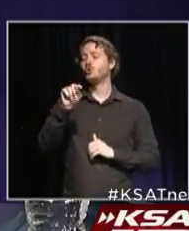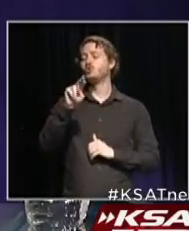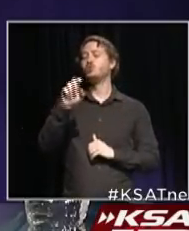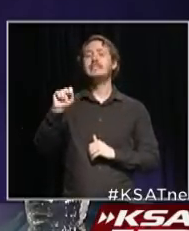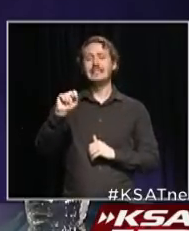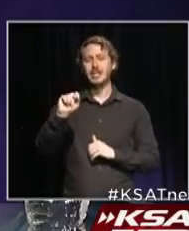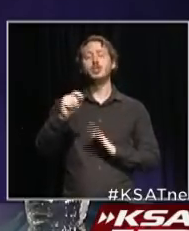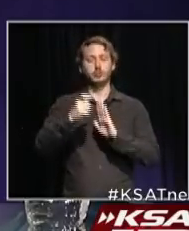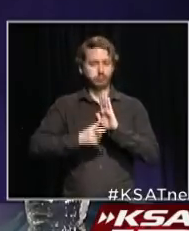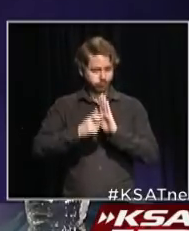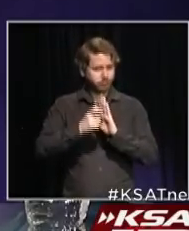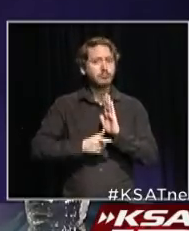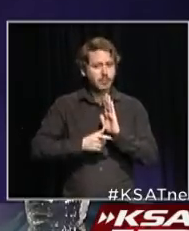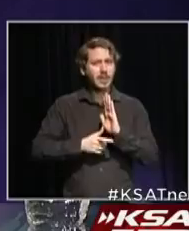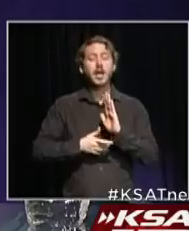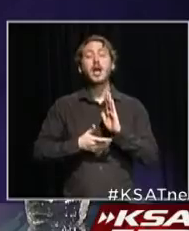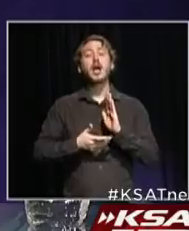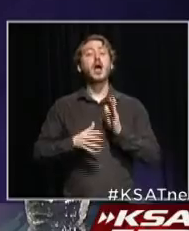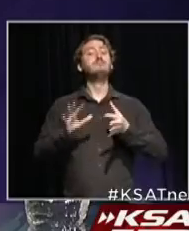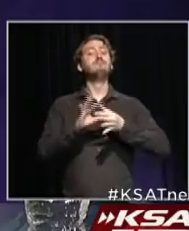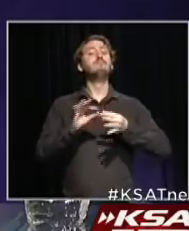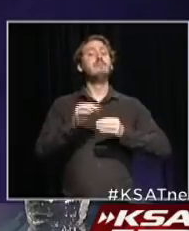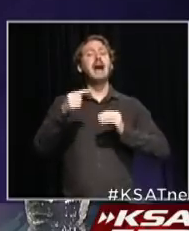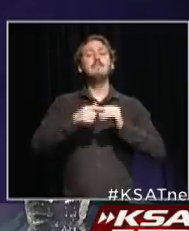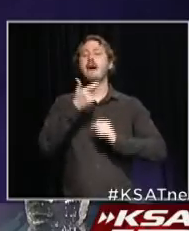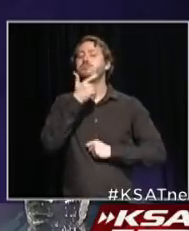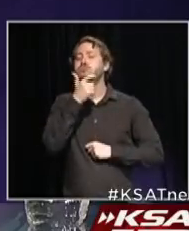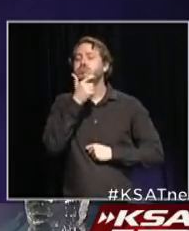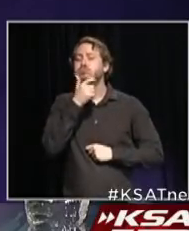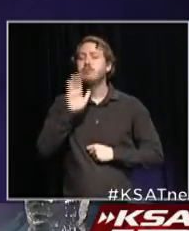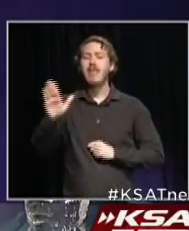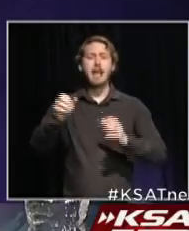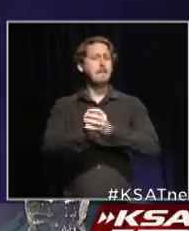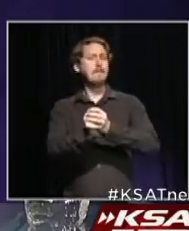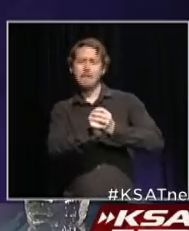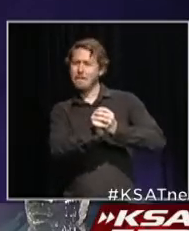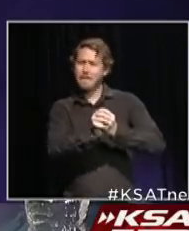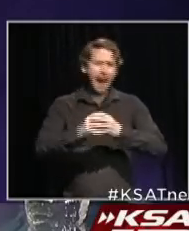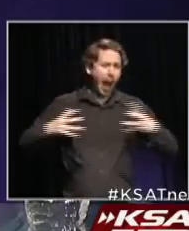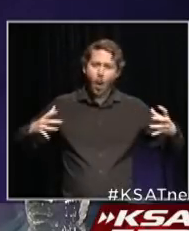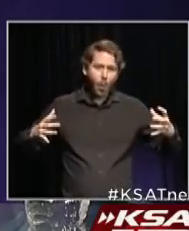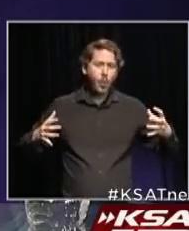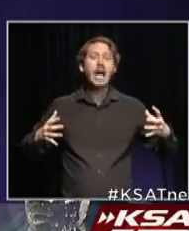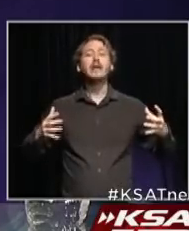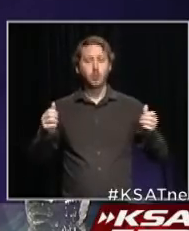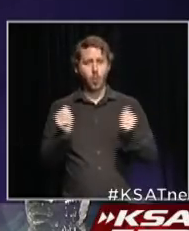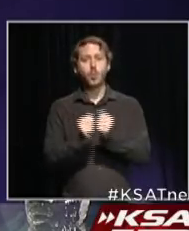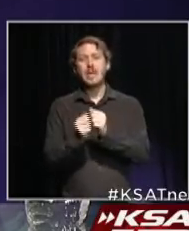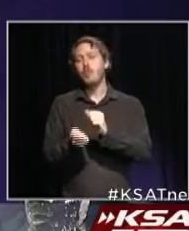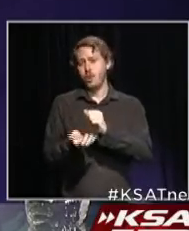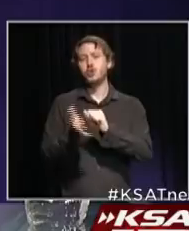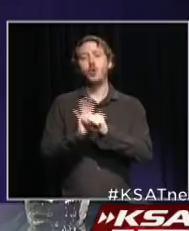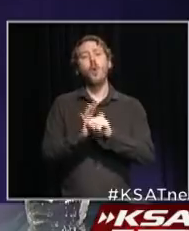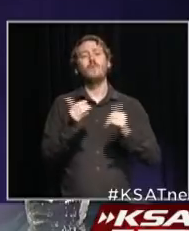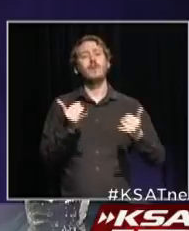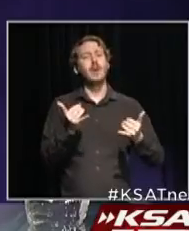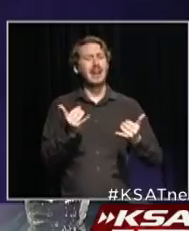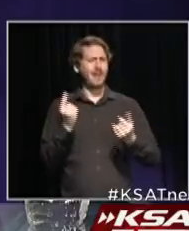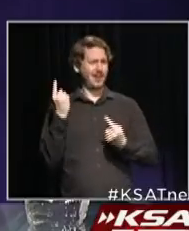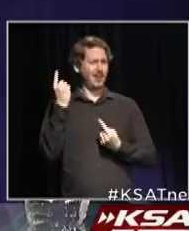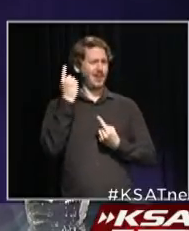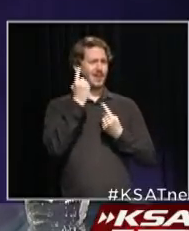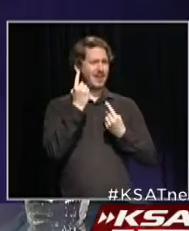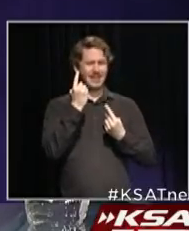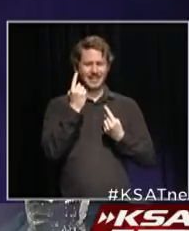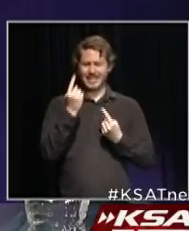and it was talking about Britain and the big spread that they're having with COVID, and I wondered why